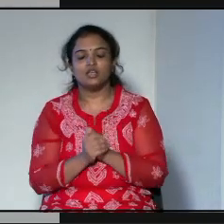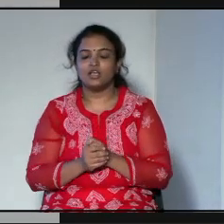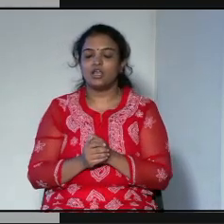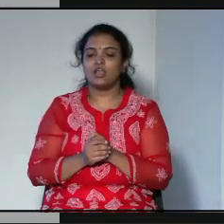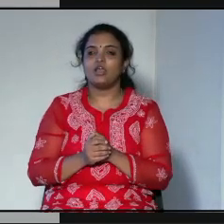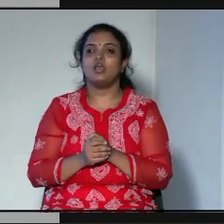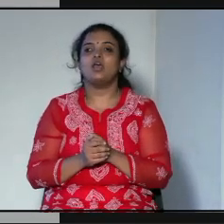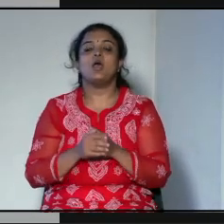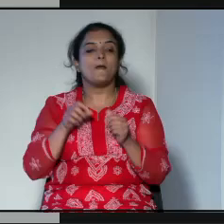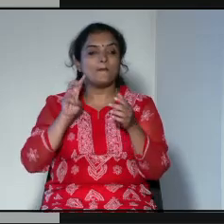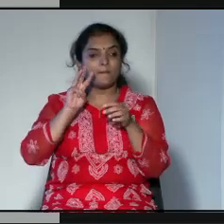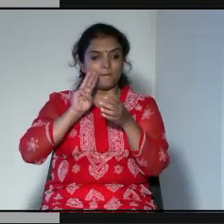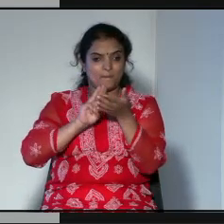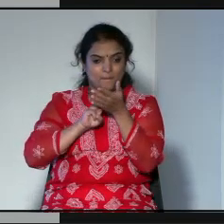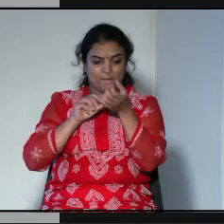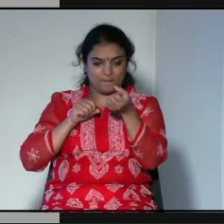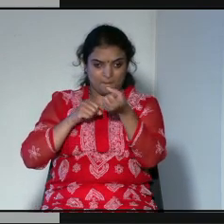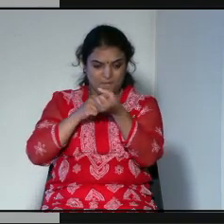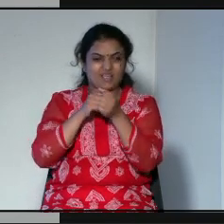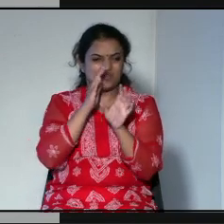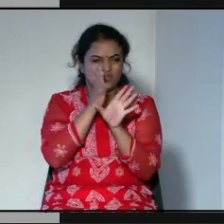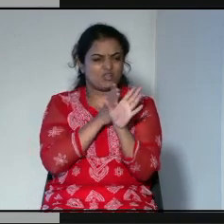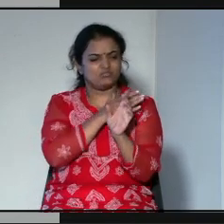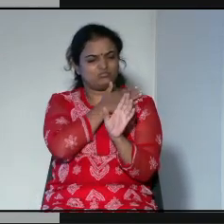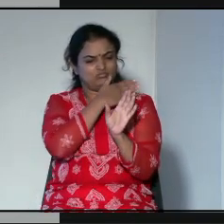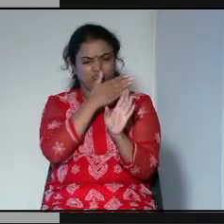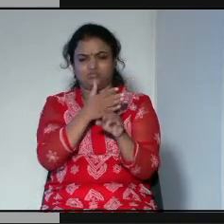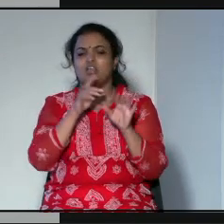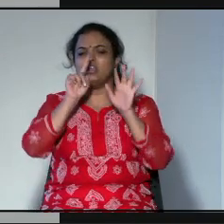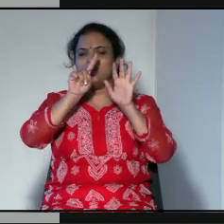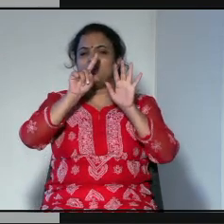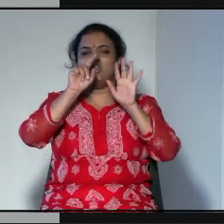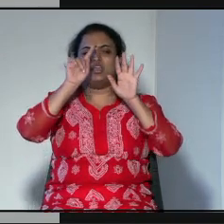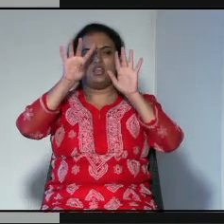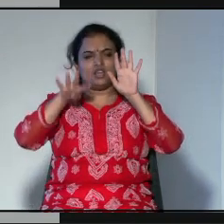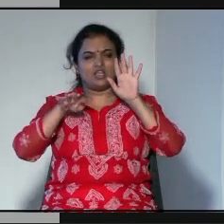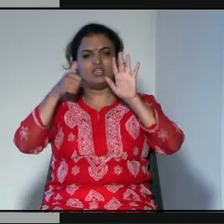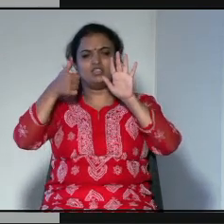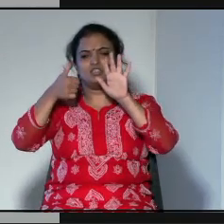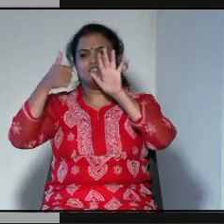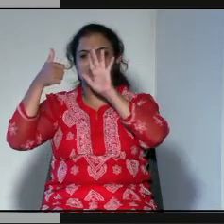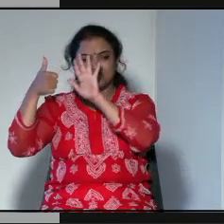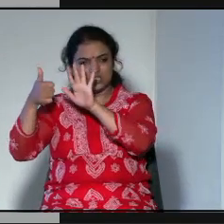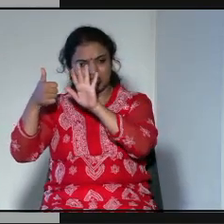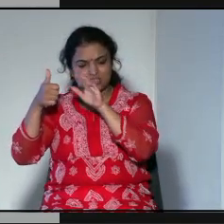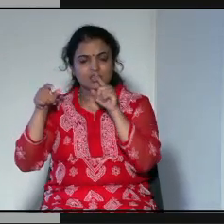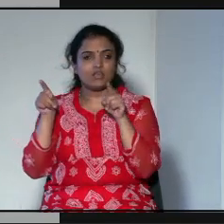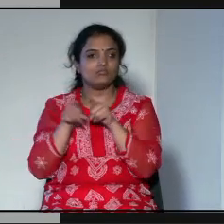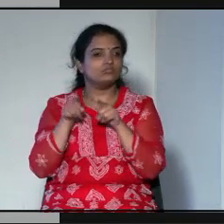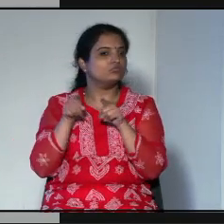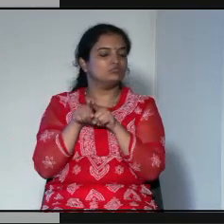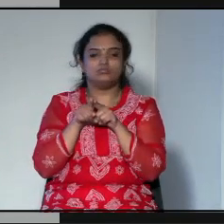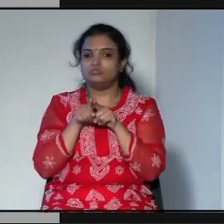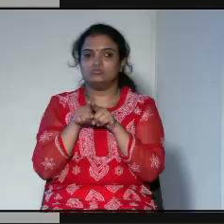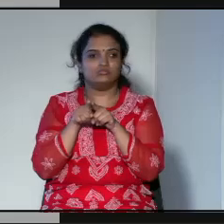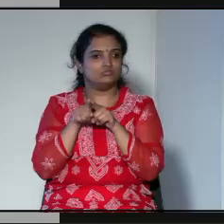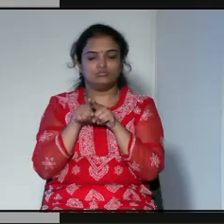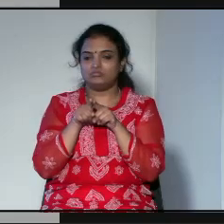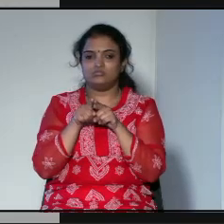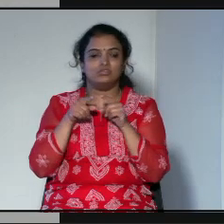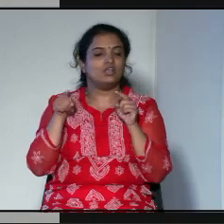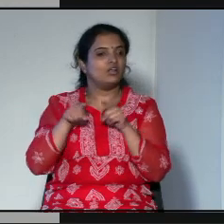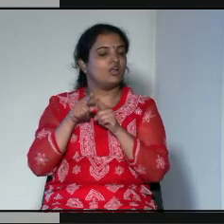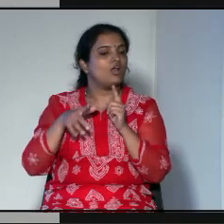the chariot-born king whom the artist had beheld with awe was brutally assassinated by the police in his own palace